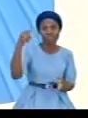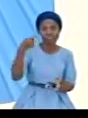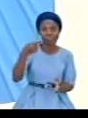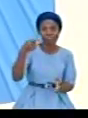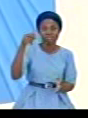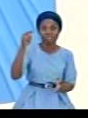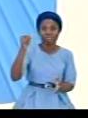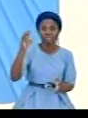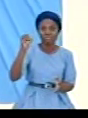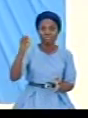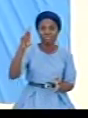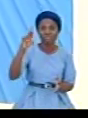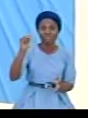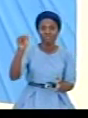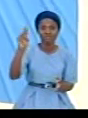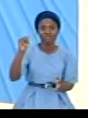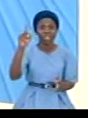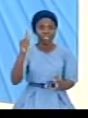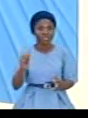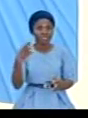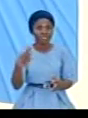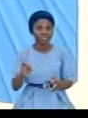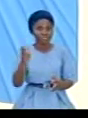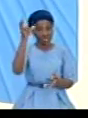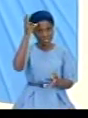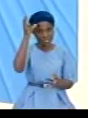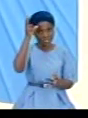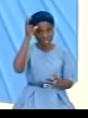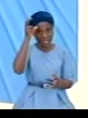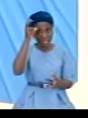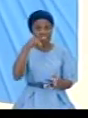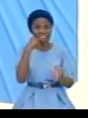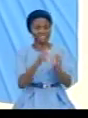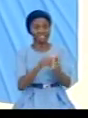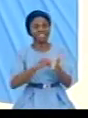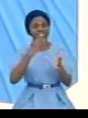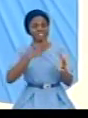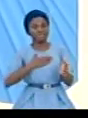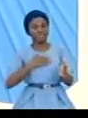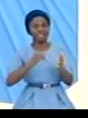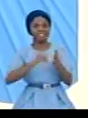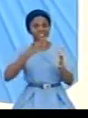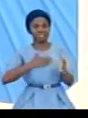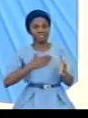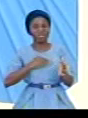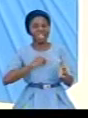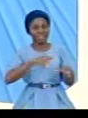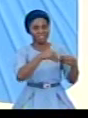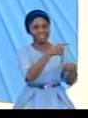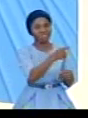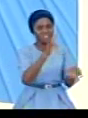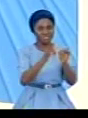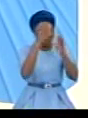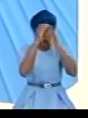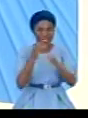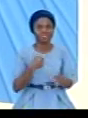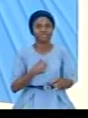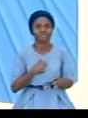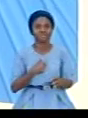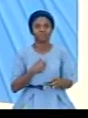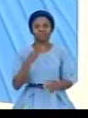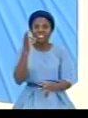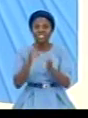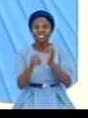it's mine, it's mine. I'll give it to you if you'll worship me. If you're ignorant, that's how the people of